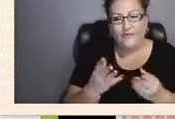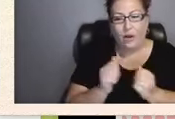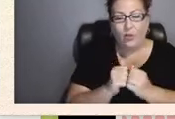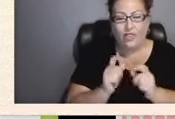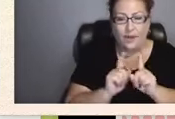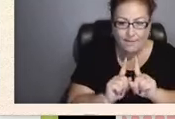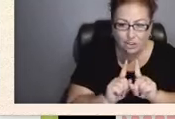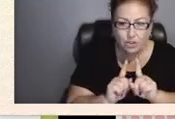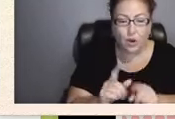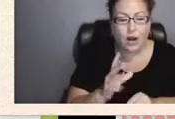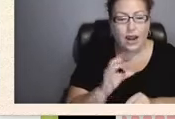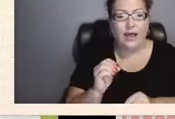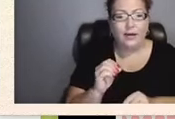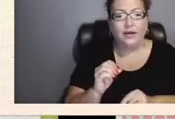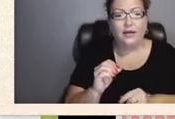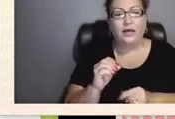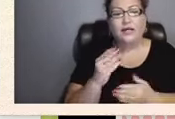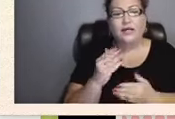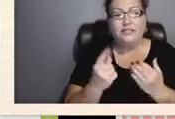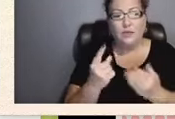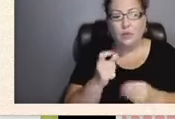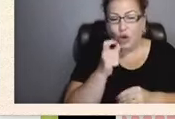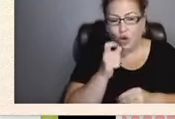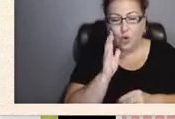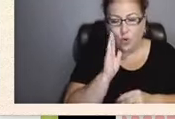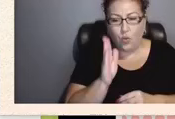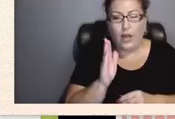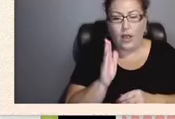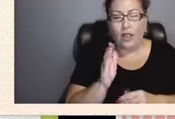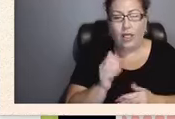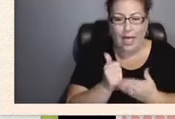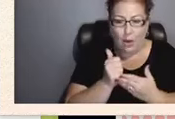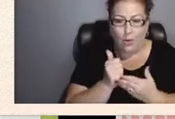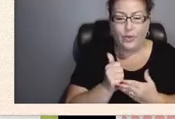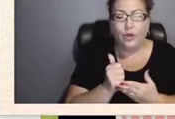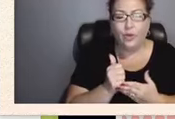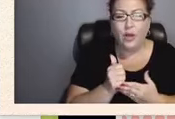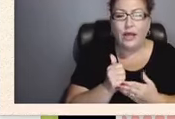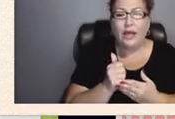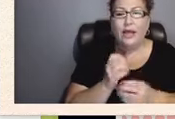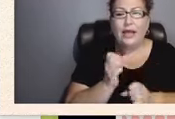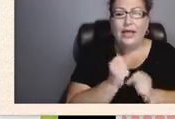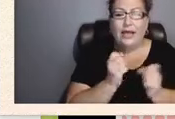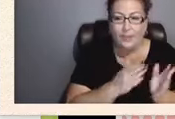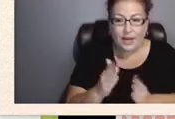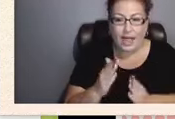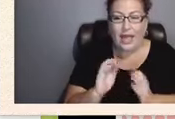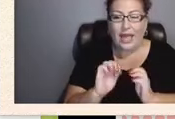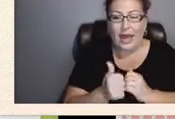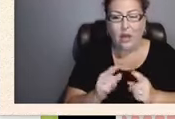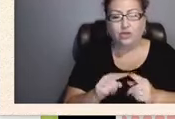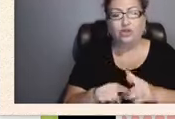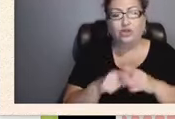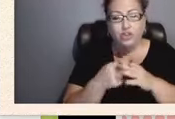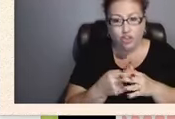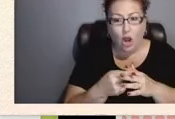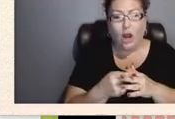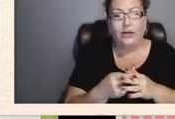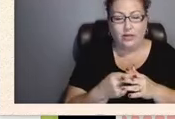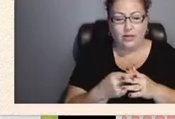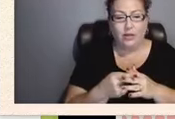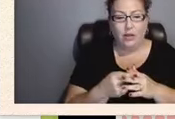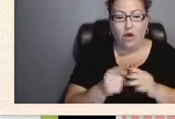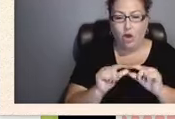and someone who will help you get a plan on how to start a